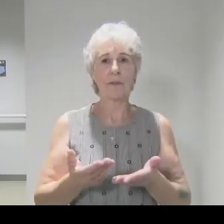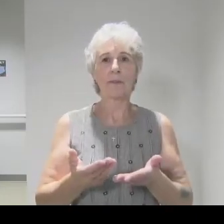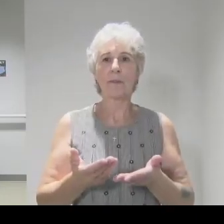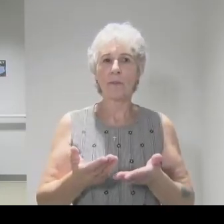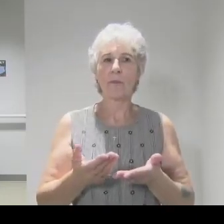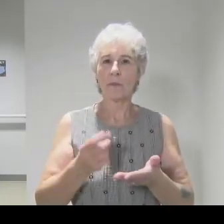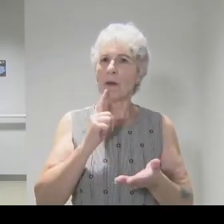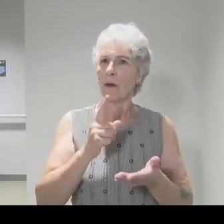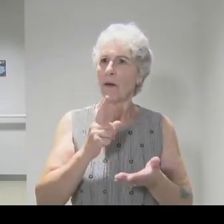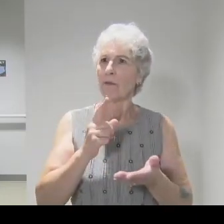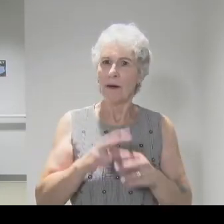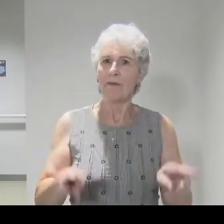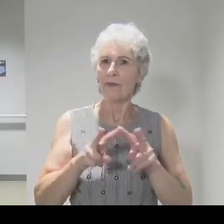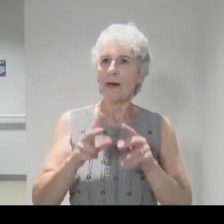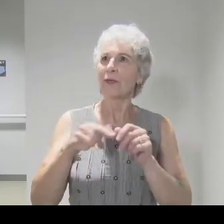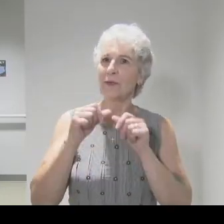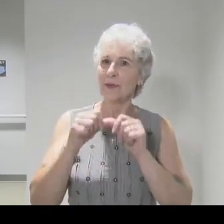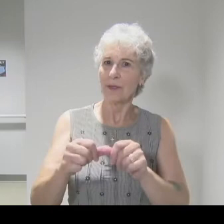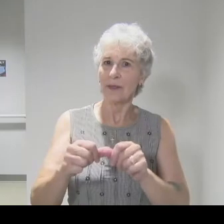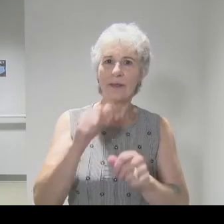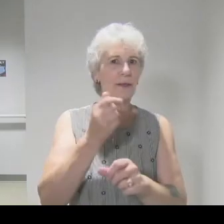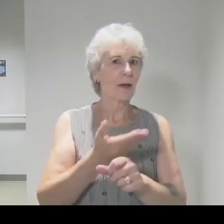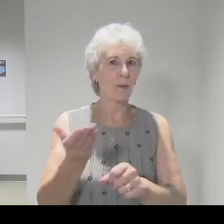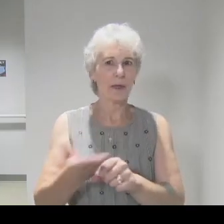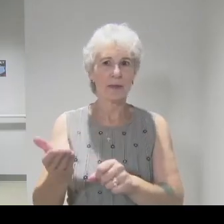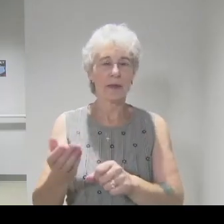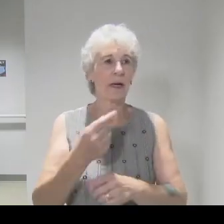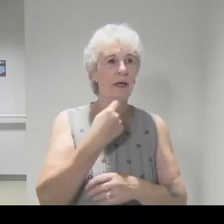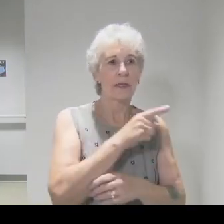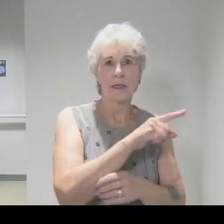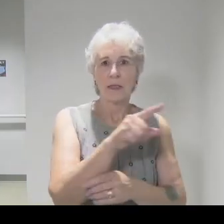of eternal value. They're not wasted. And I say that to you who are